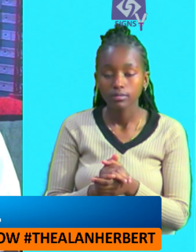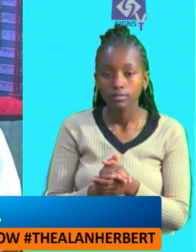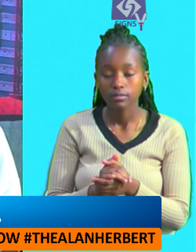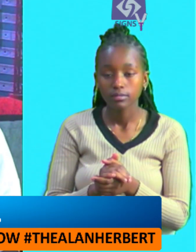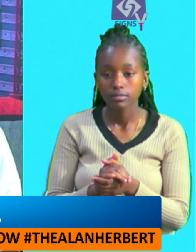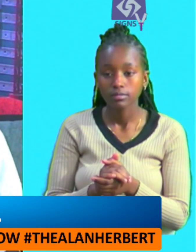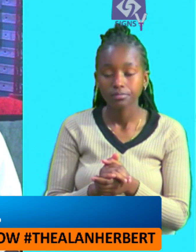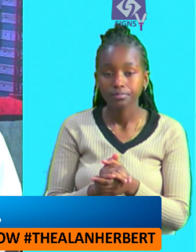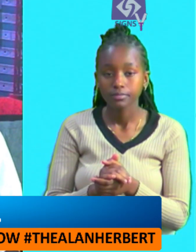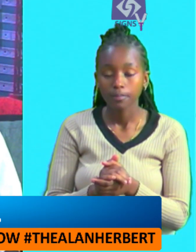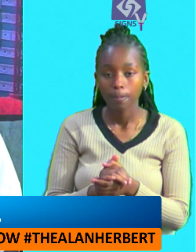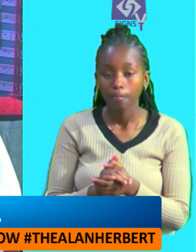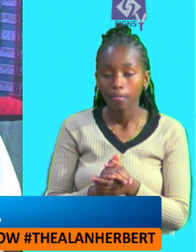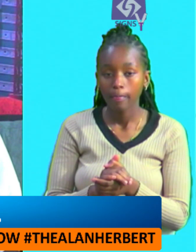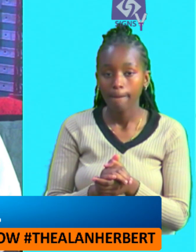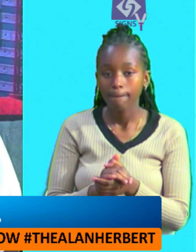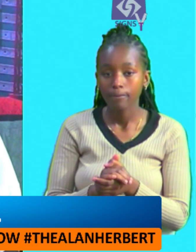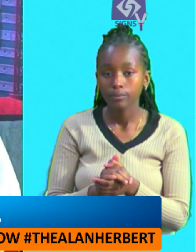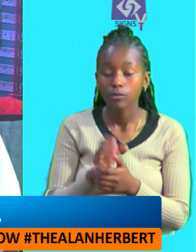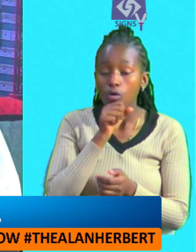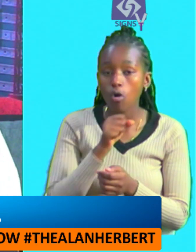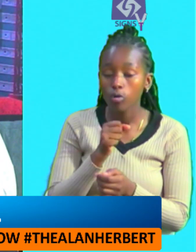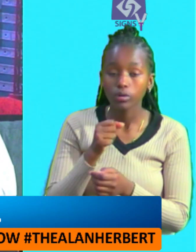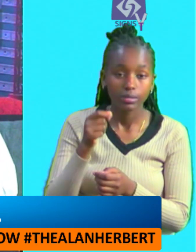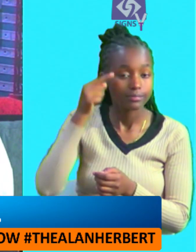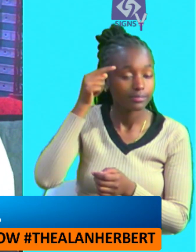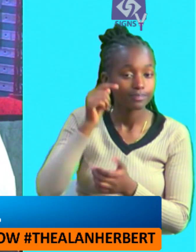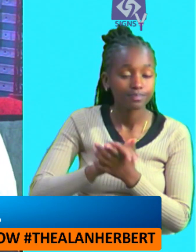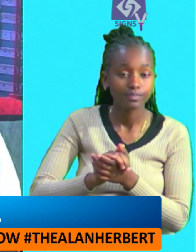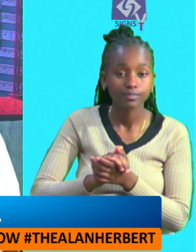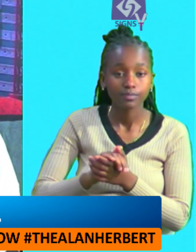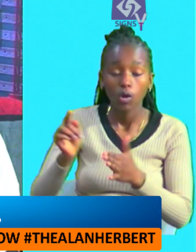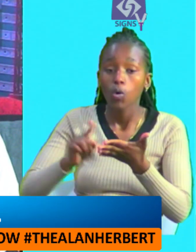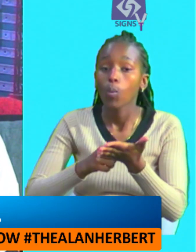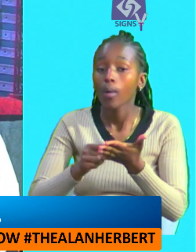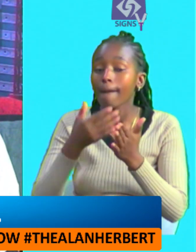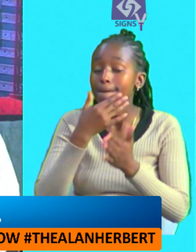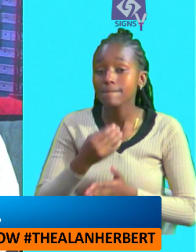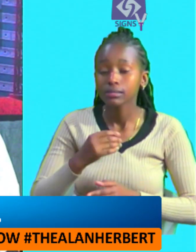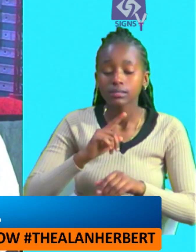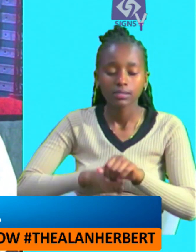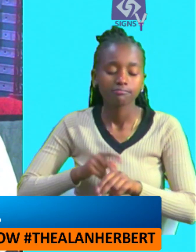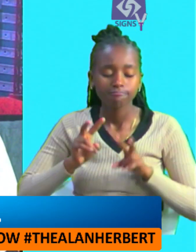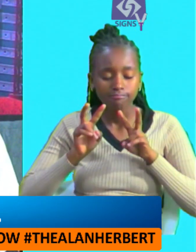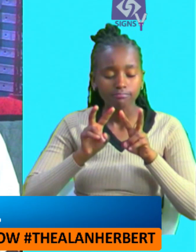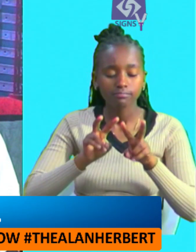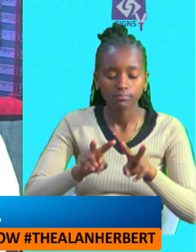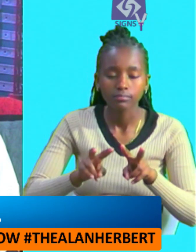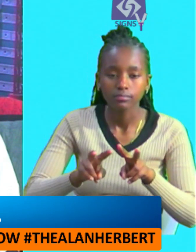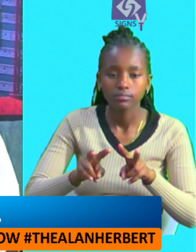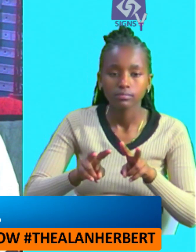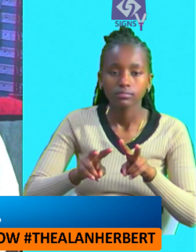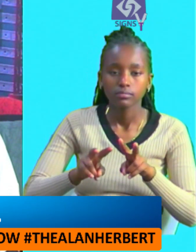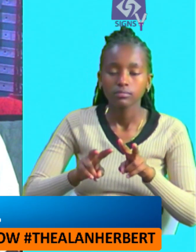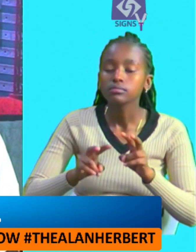follow everything. I follow particular people that I know if I stumble on their video, even if I'm in that lousy time of TikToking, I will